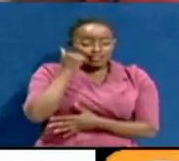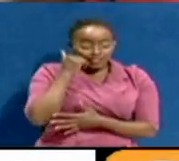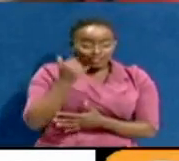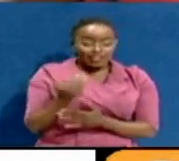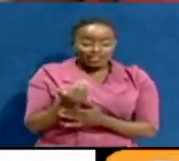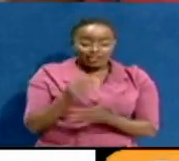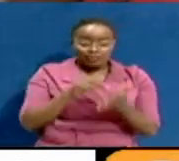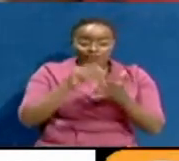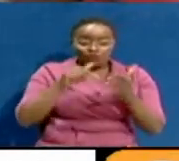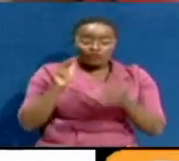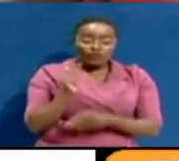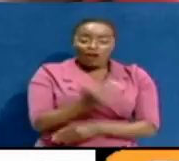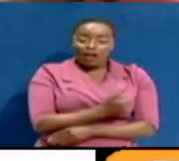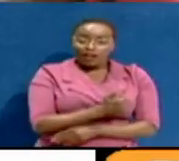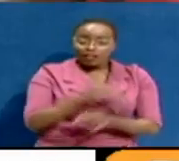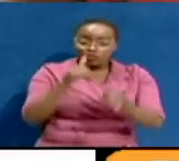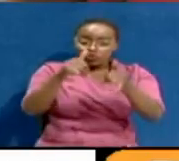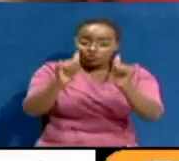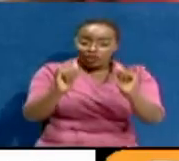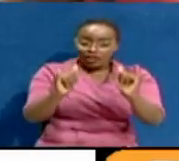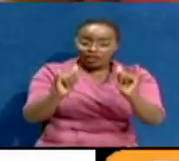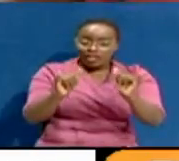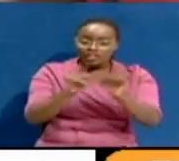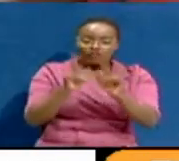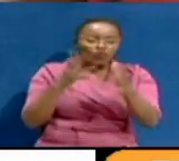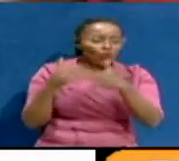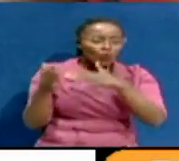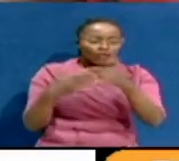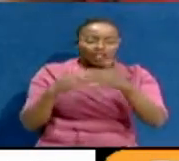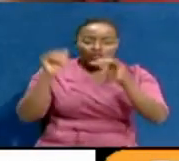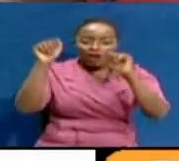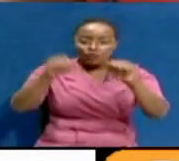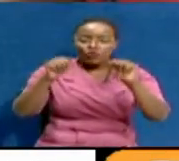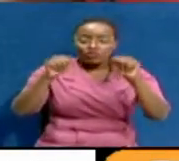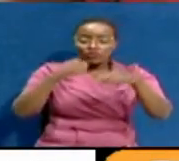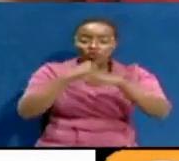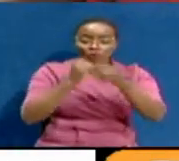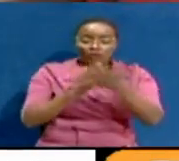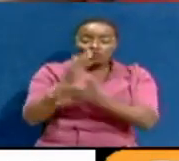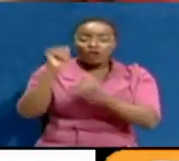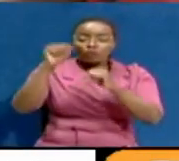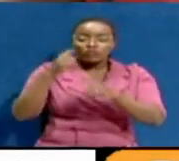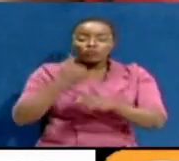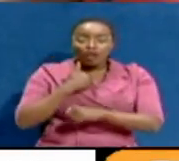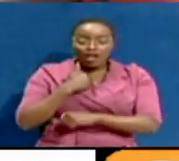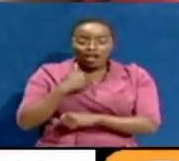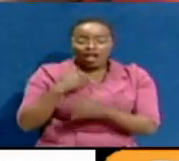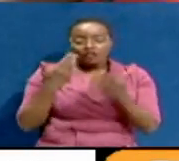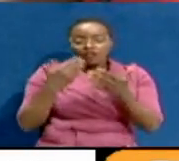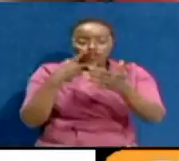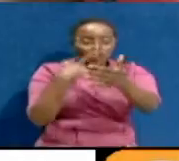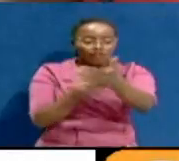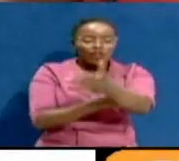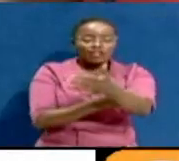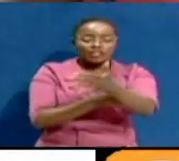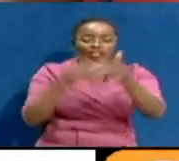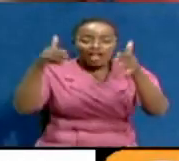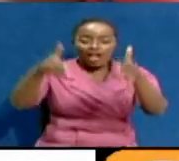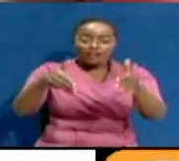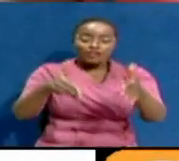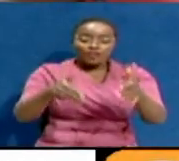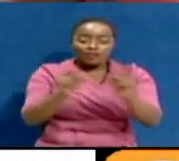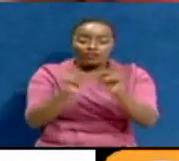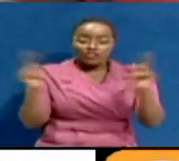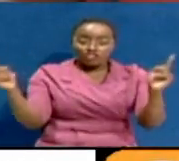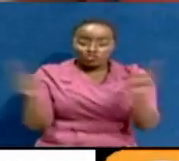So I think for us, it's really to try whatever we can to make sure we get as much vaccine available as possible and